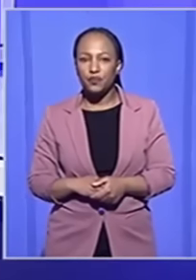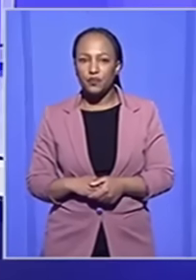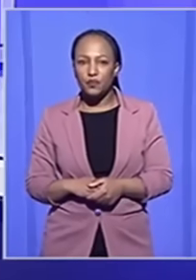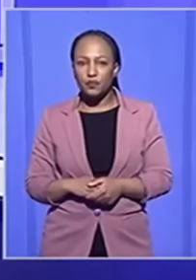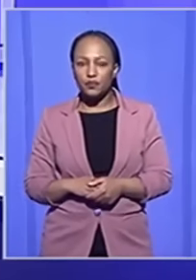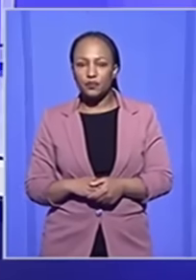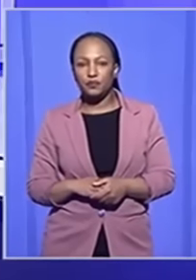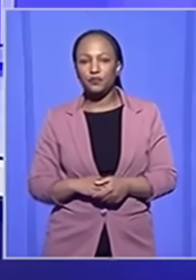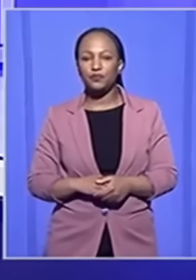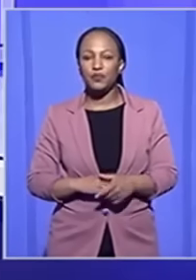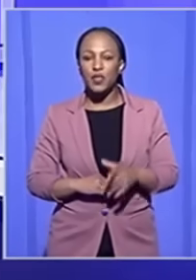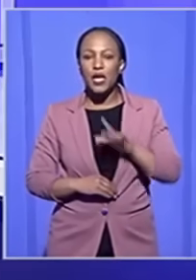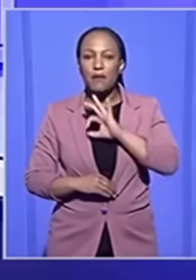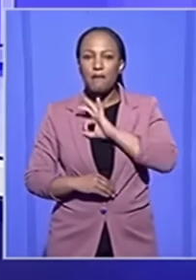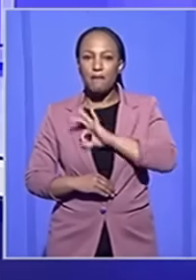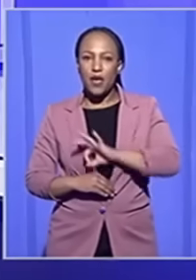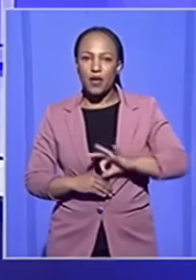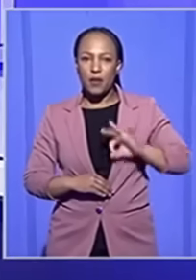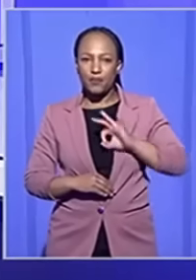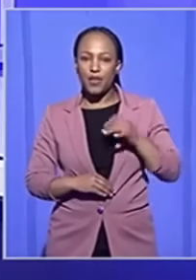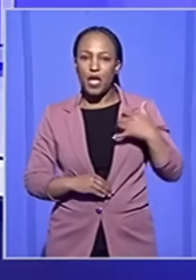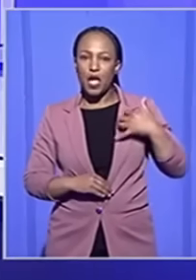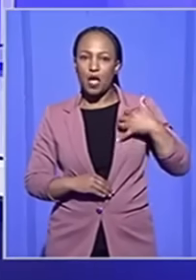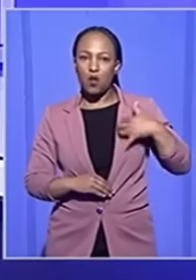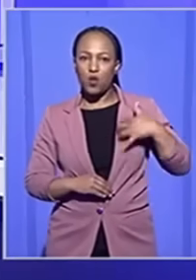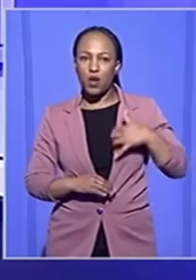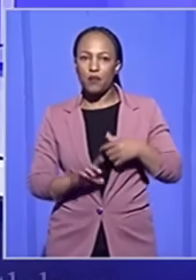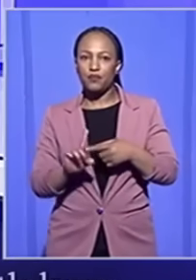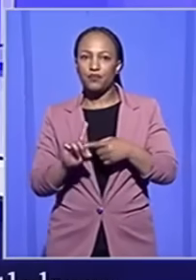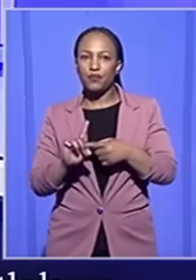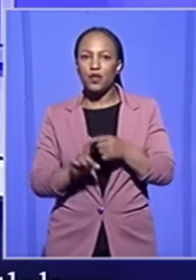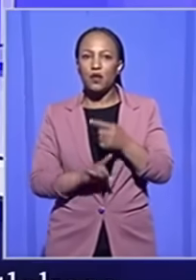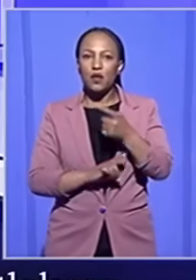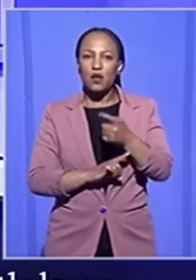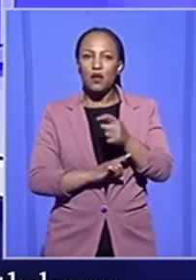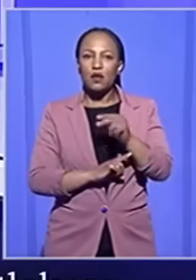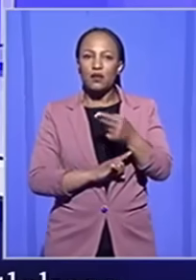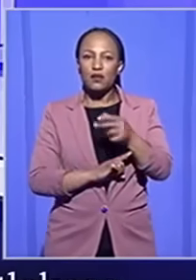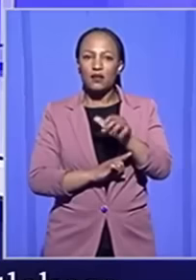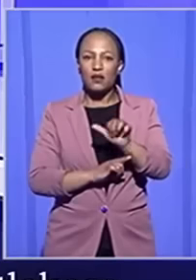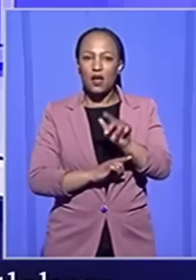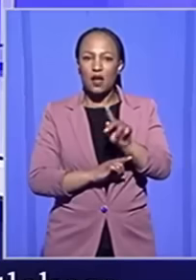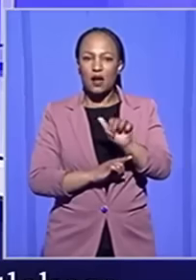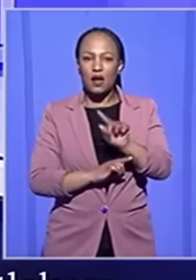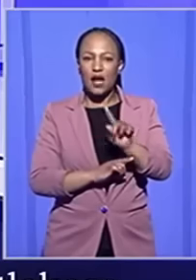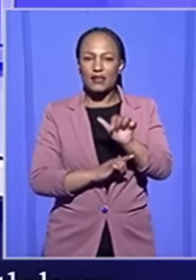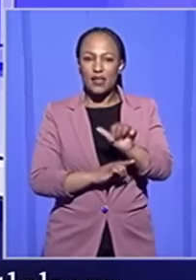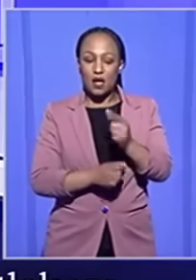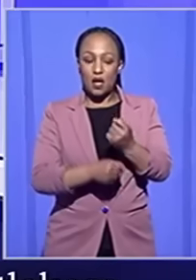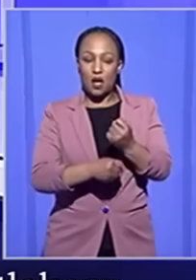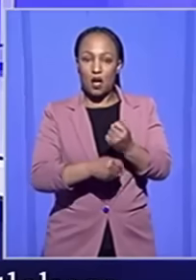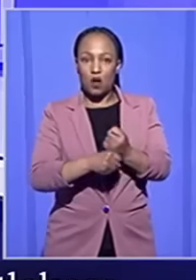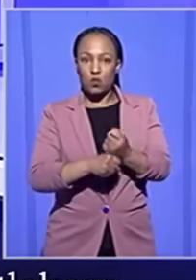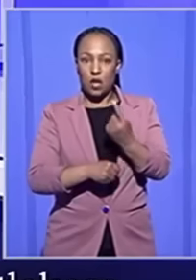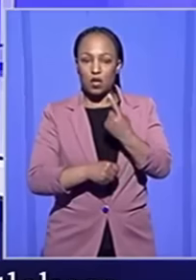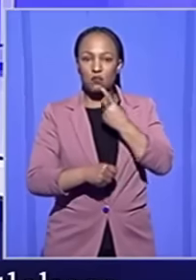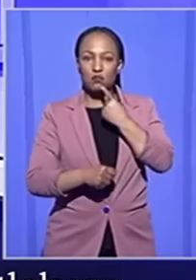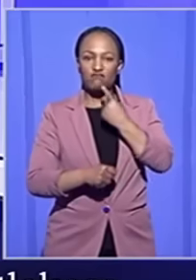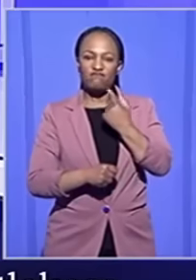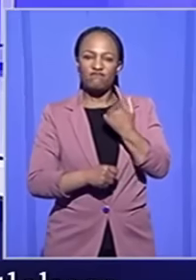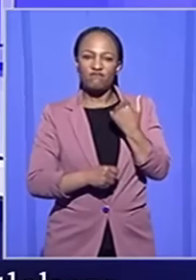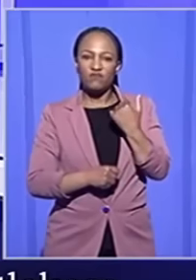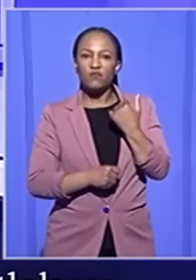Meyara wa Ekurhuleni Nkosi Phindile Xakaza kwa botlhaba jwa Gauteng o itsisitse go emisiwa nakwana ga tlhwatlhwa ya diranta